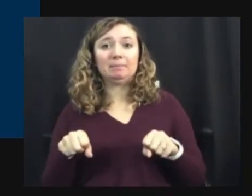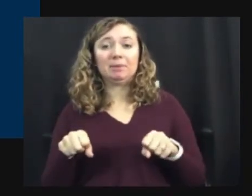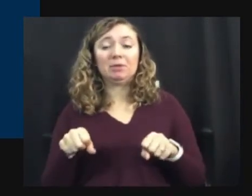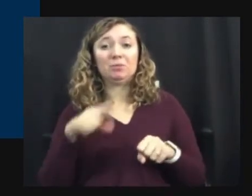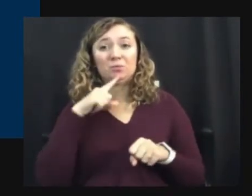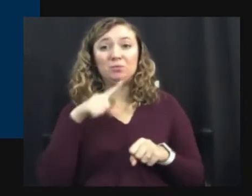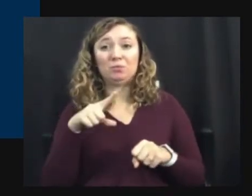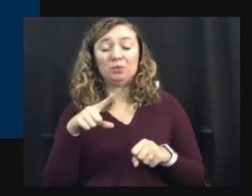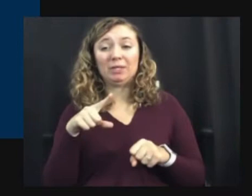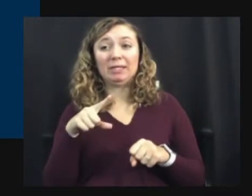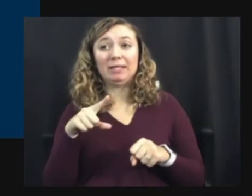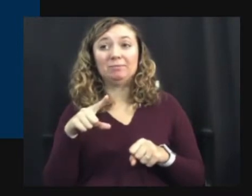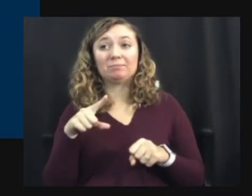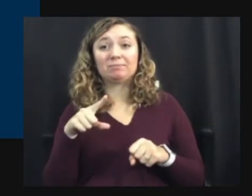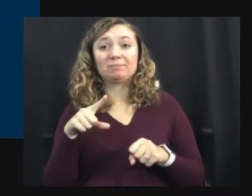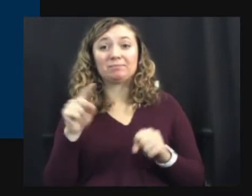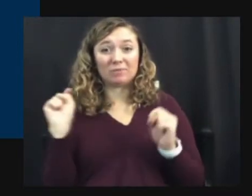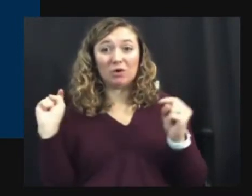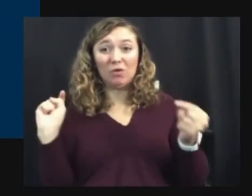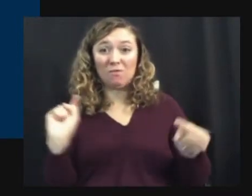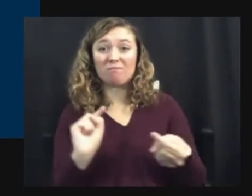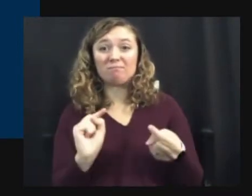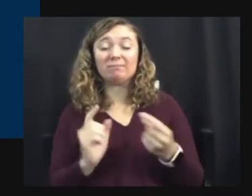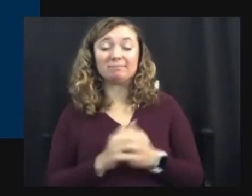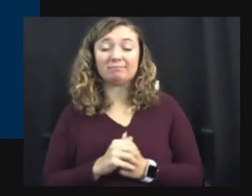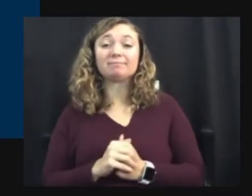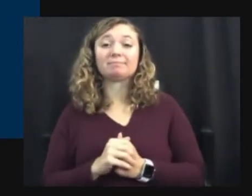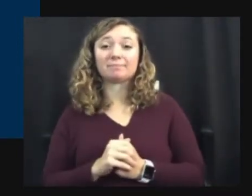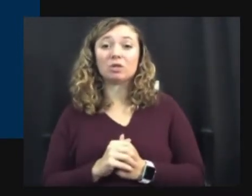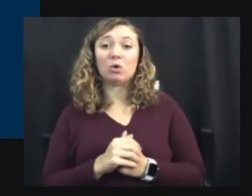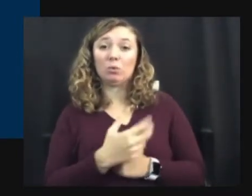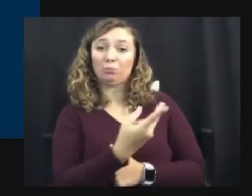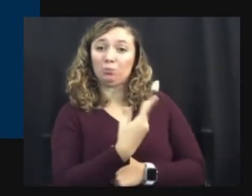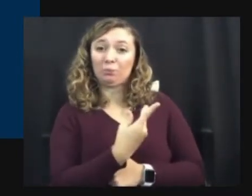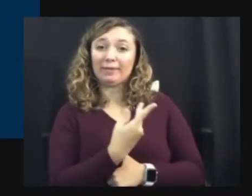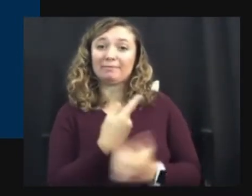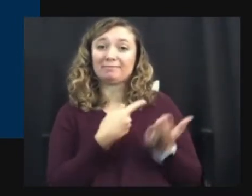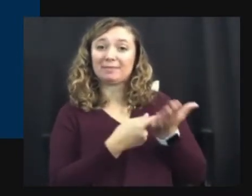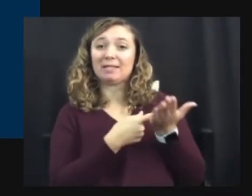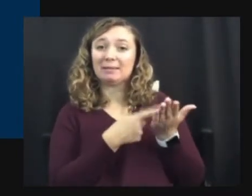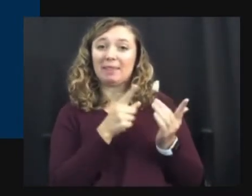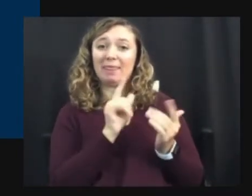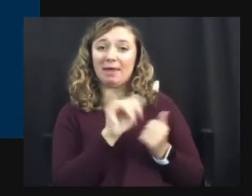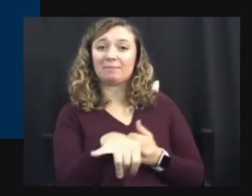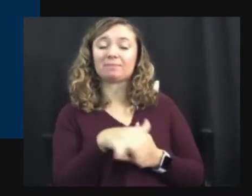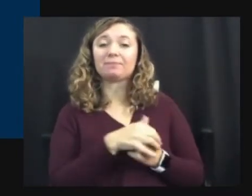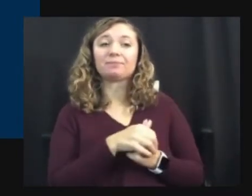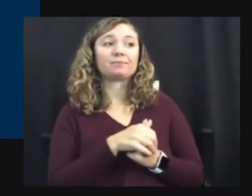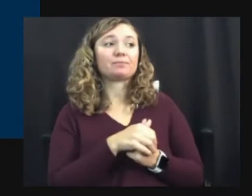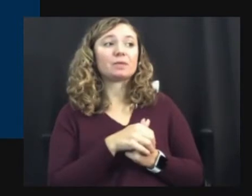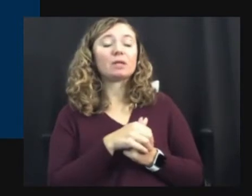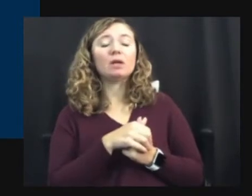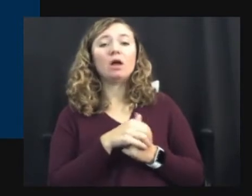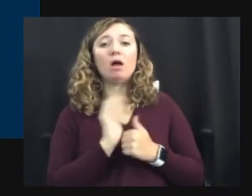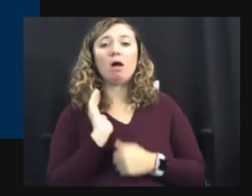super harmful. And so Jules and I are going to talk about, and this is going to be less formal